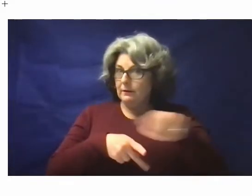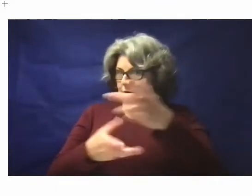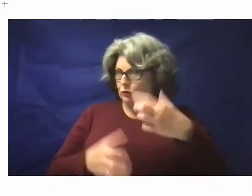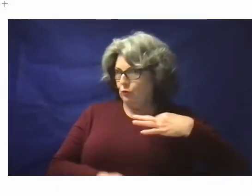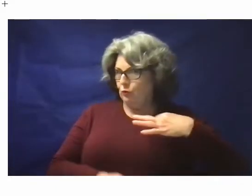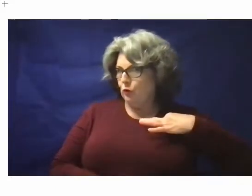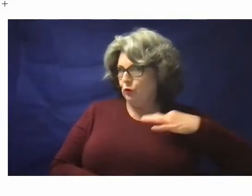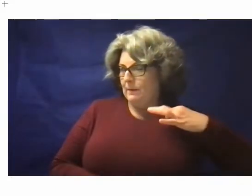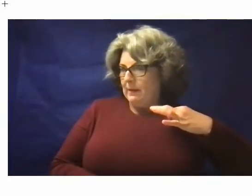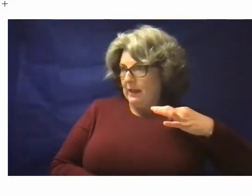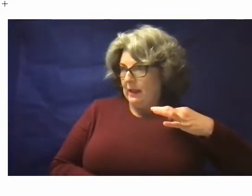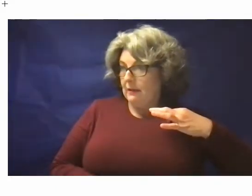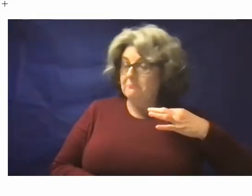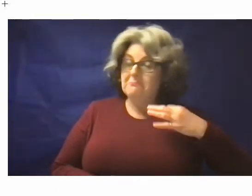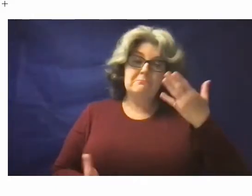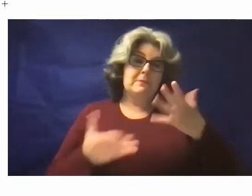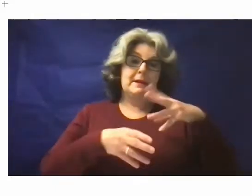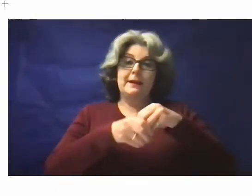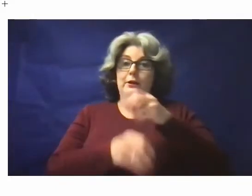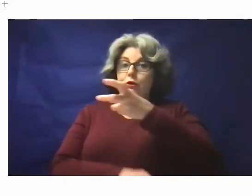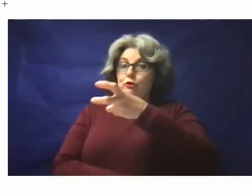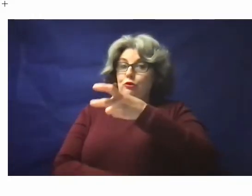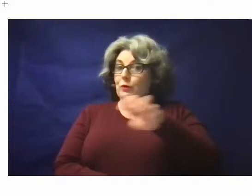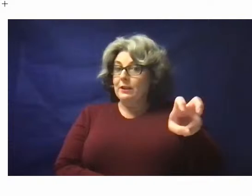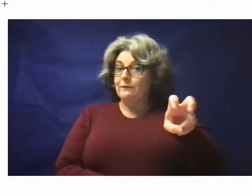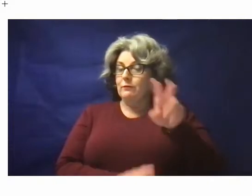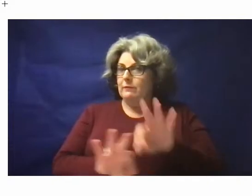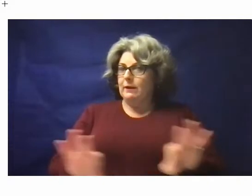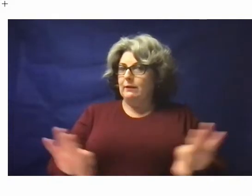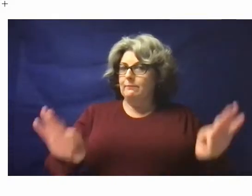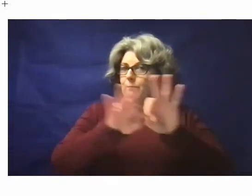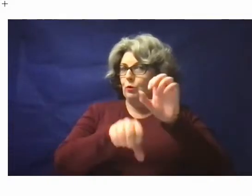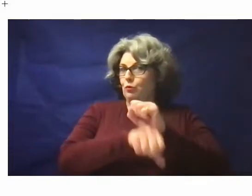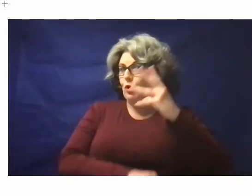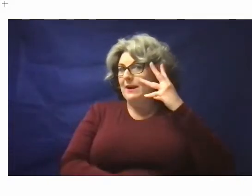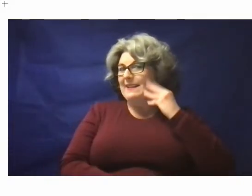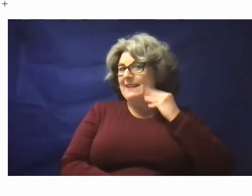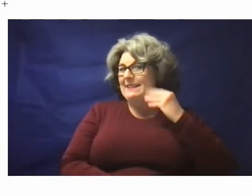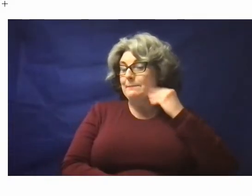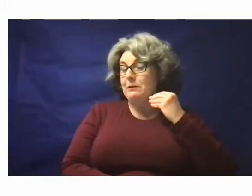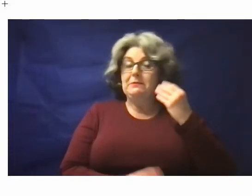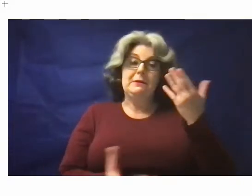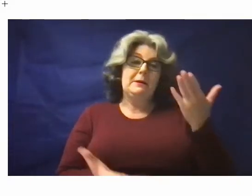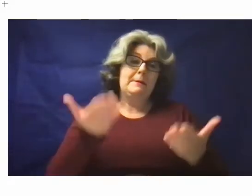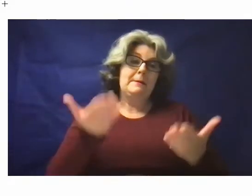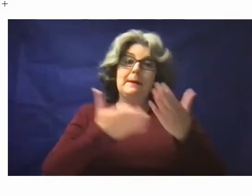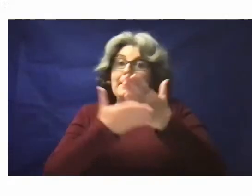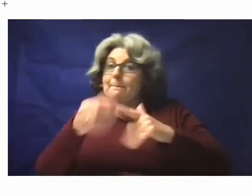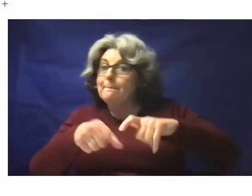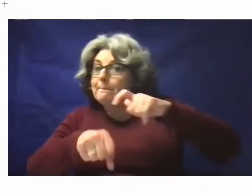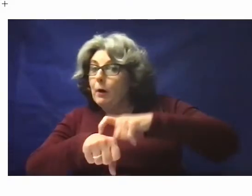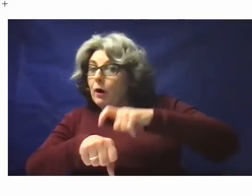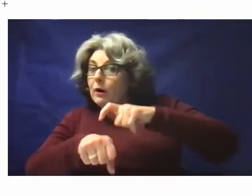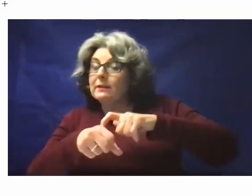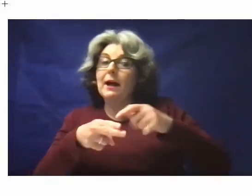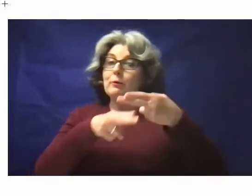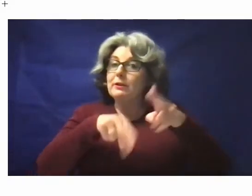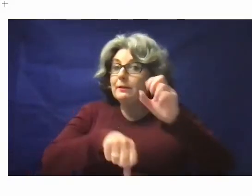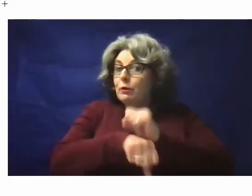this could include transferable and relevant work experience, which could include part-time or temporary work